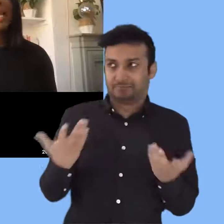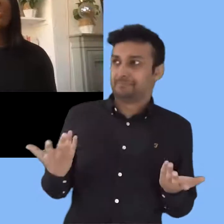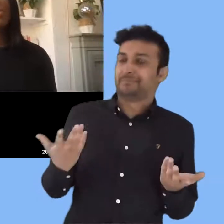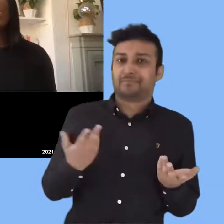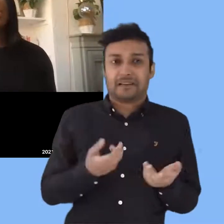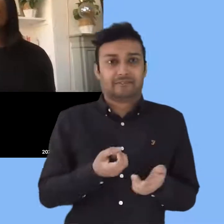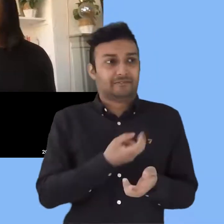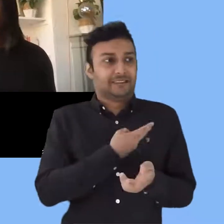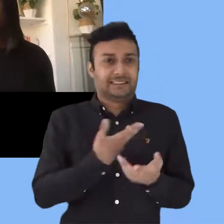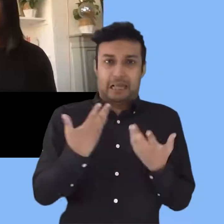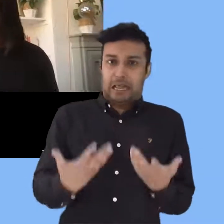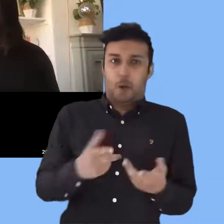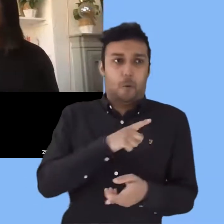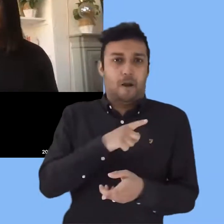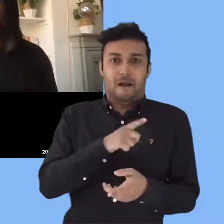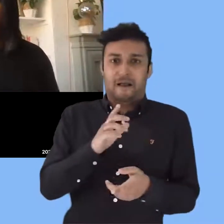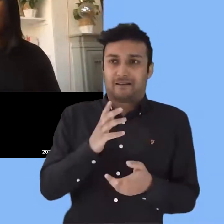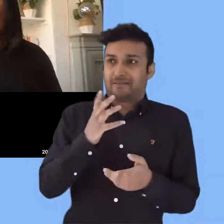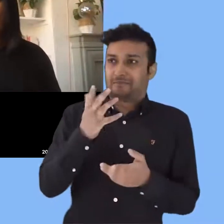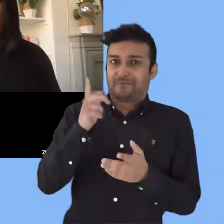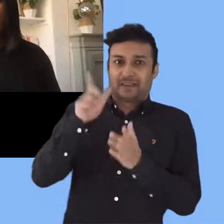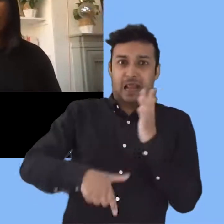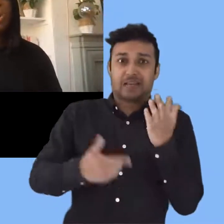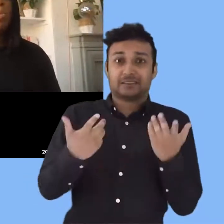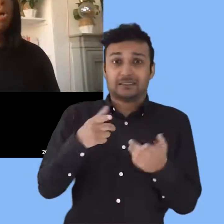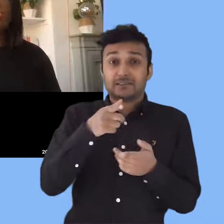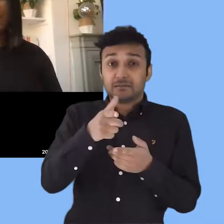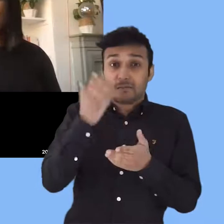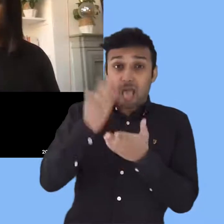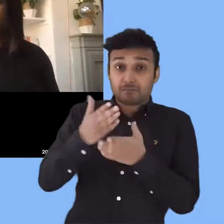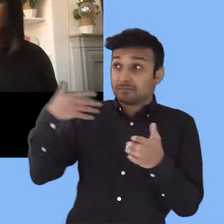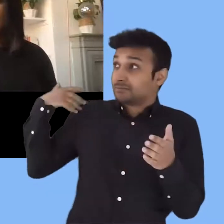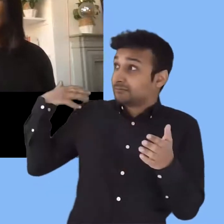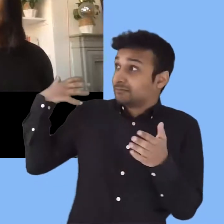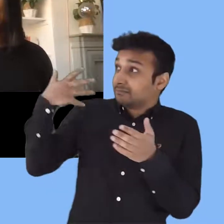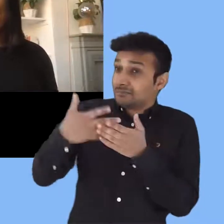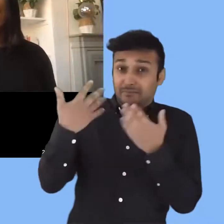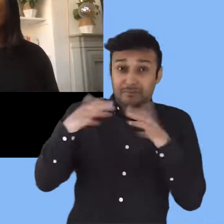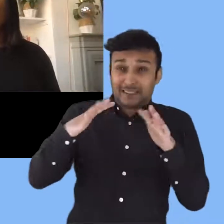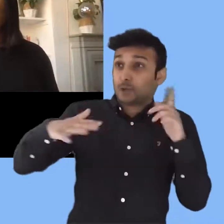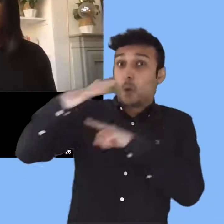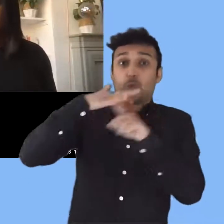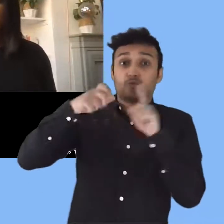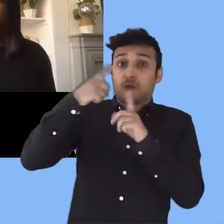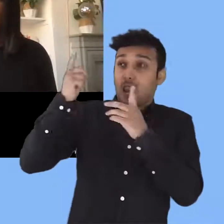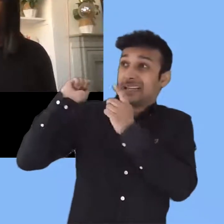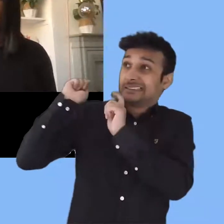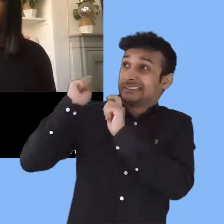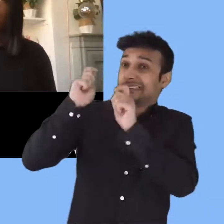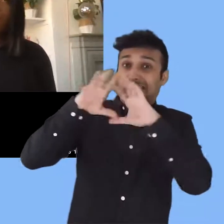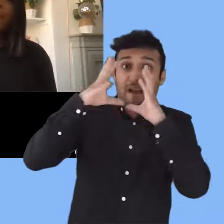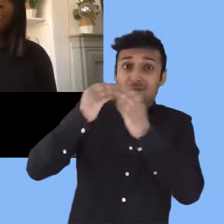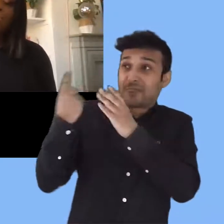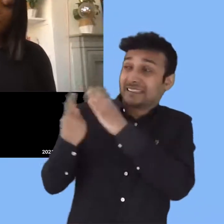can't escape the social climate. We can't escape what we've been going through, what we've been experiencing as a world,